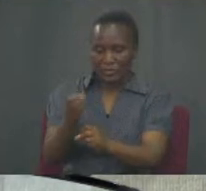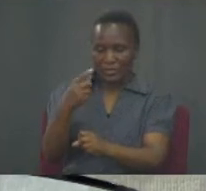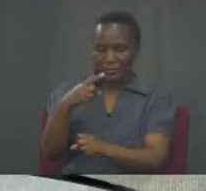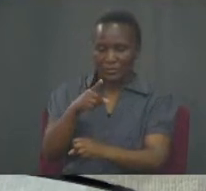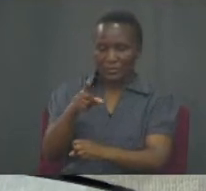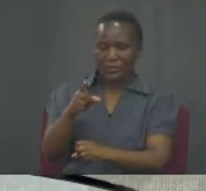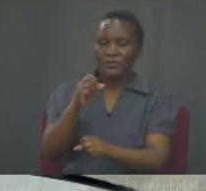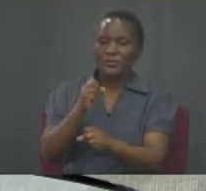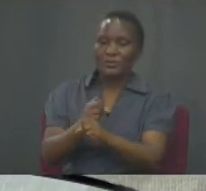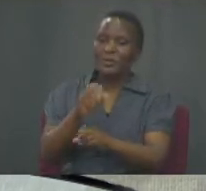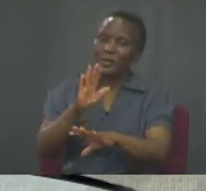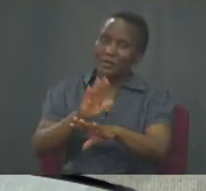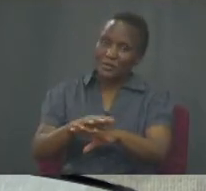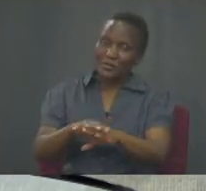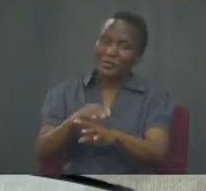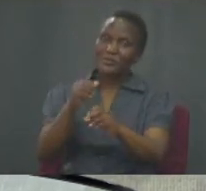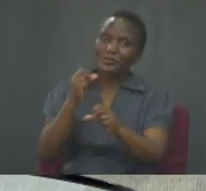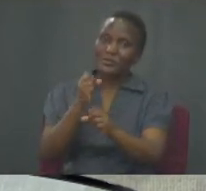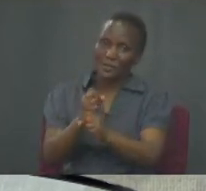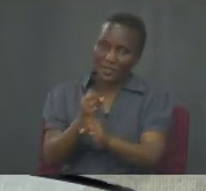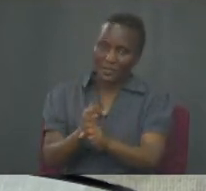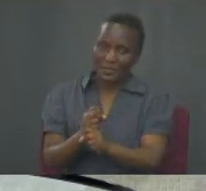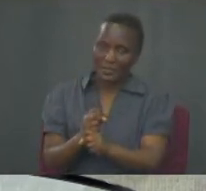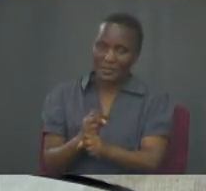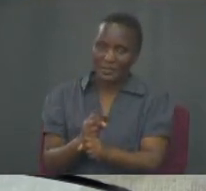And so, John Yates,